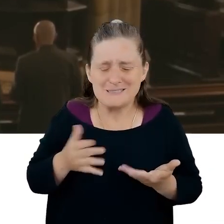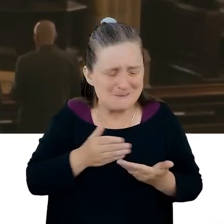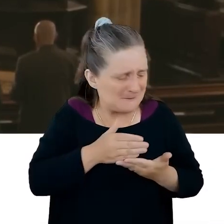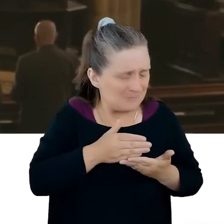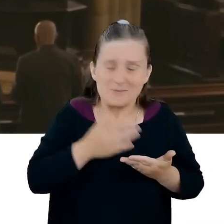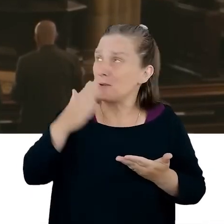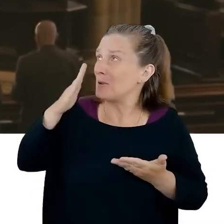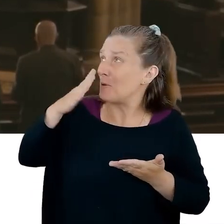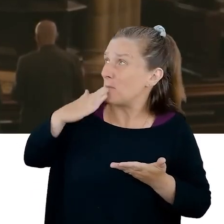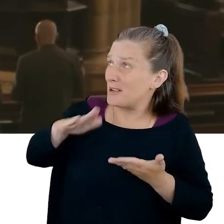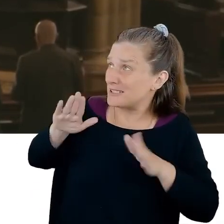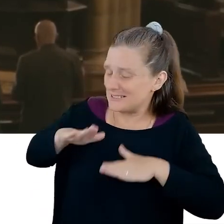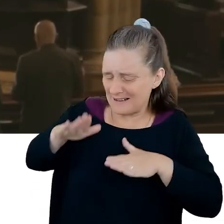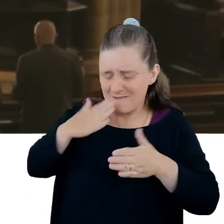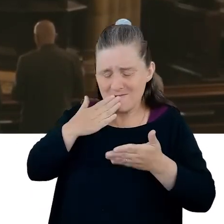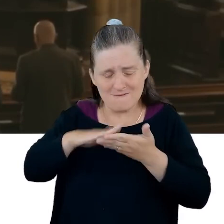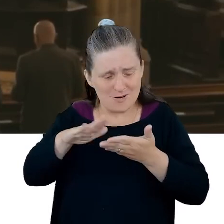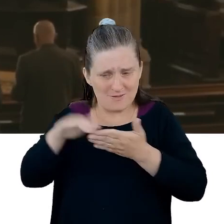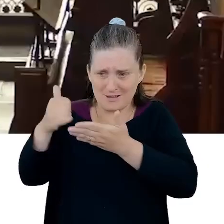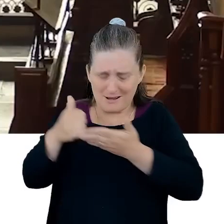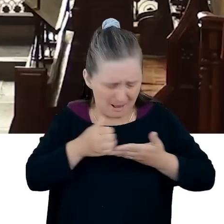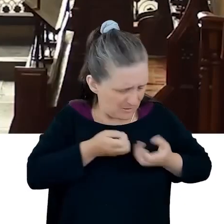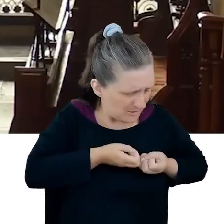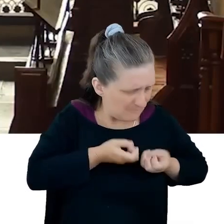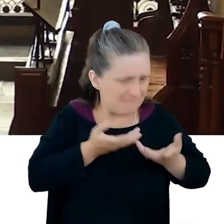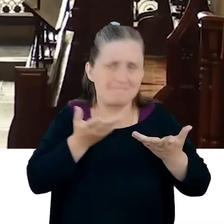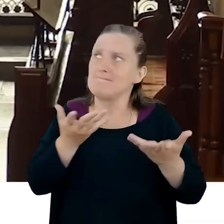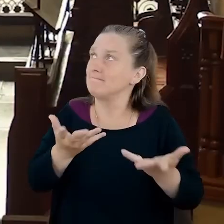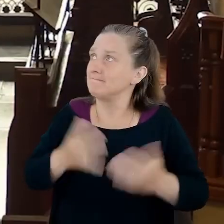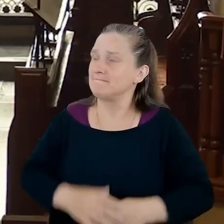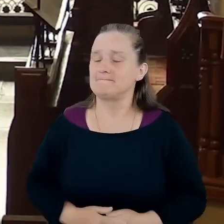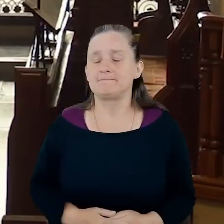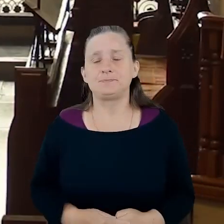your mercy, forgive us and help us.